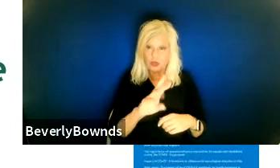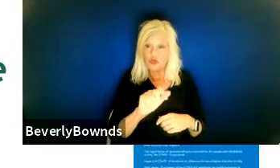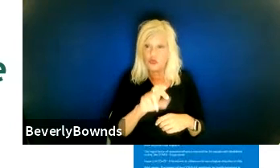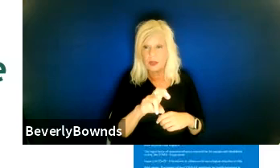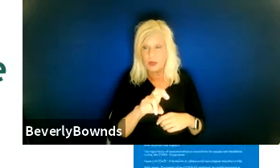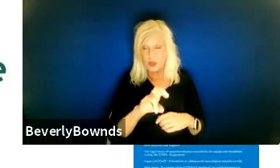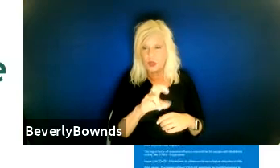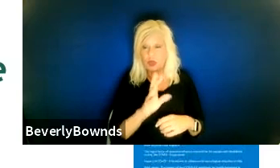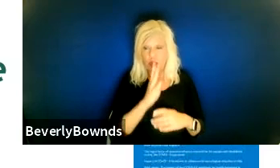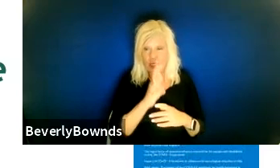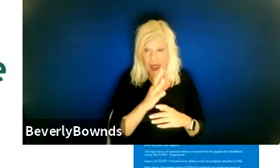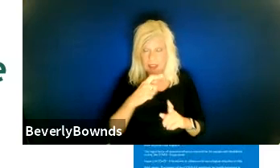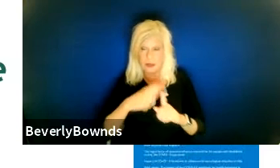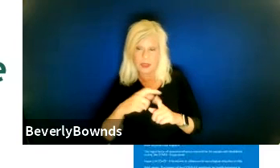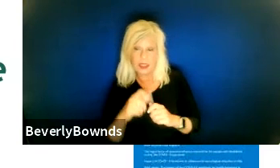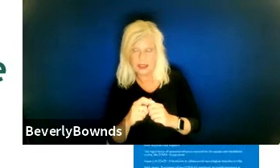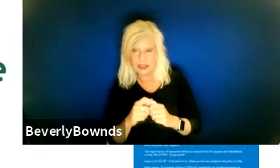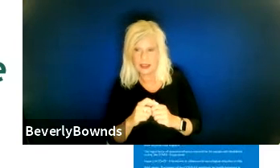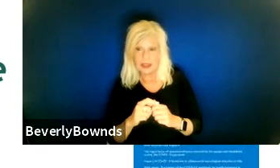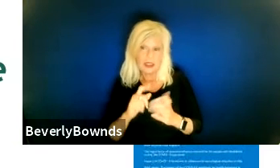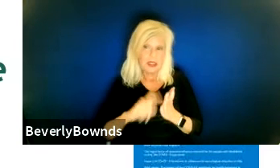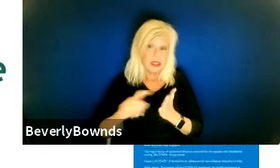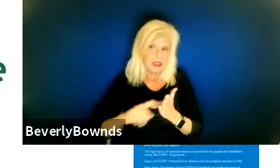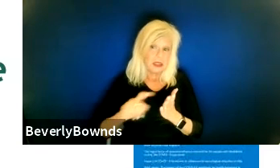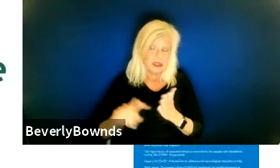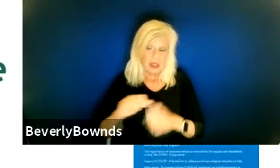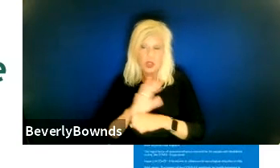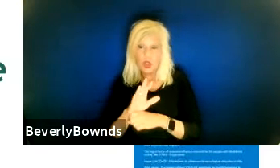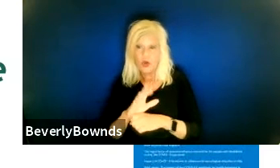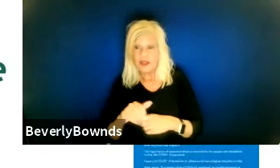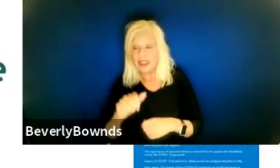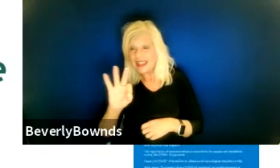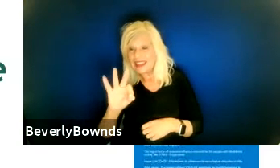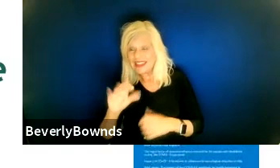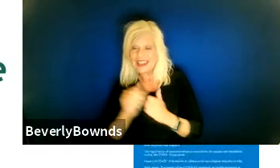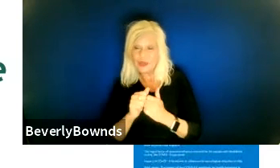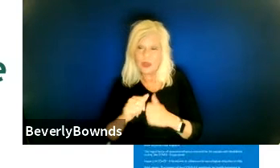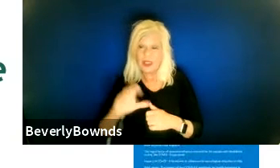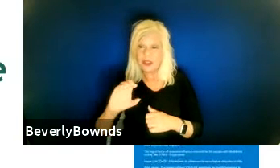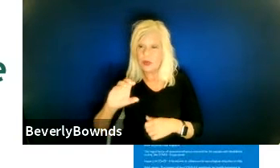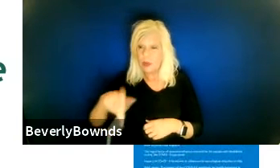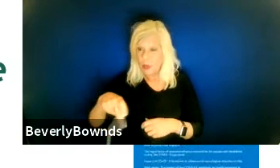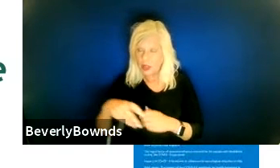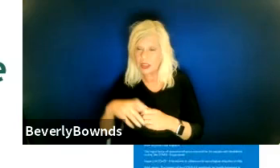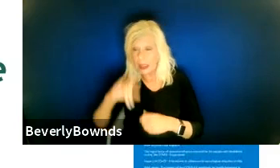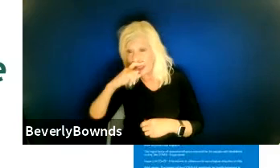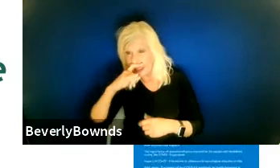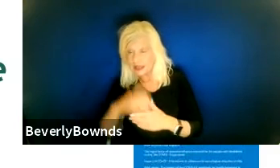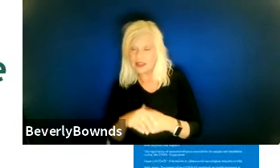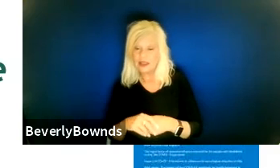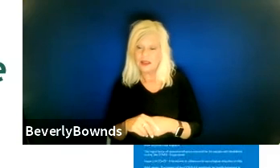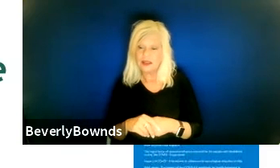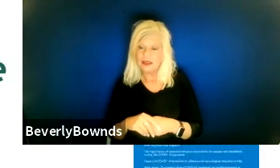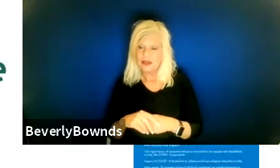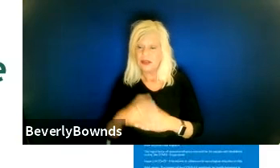We also examined the impact of COVID-19 on adolescents with cerebral palsy in our state. And as Nick had reported earlier,